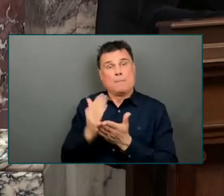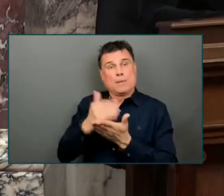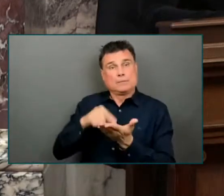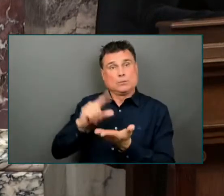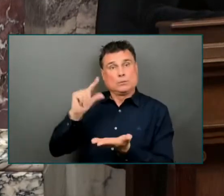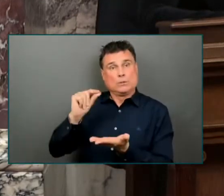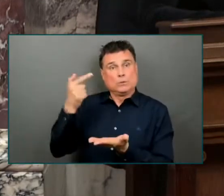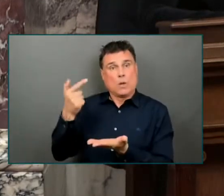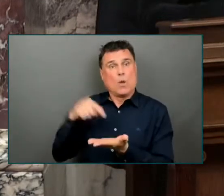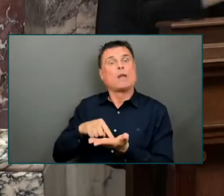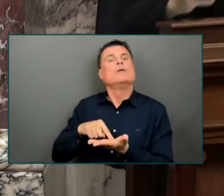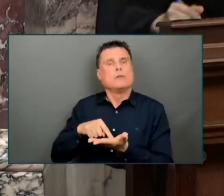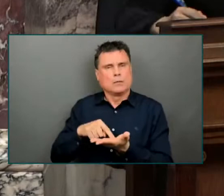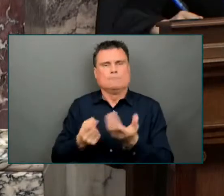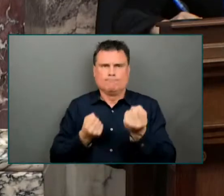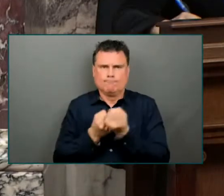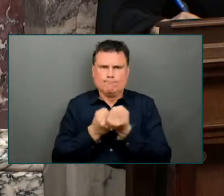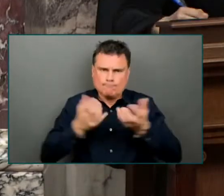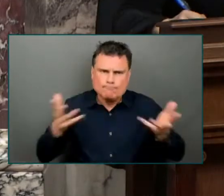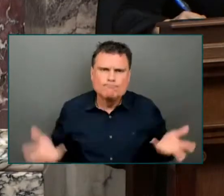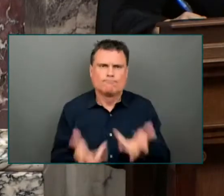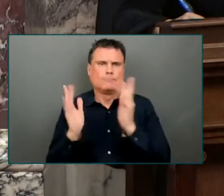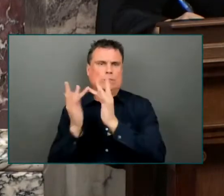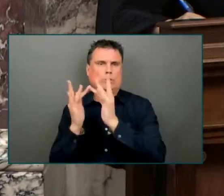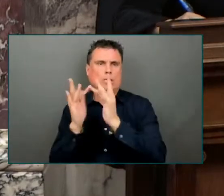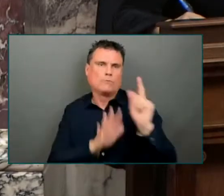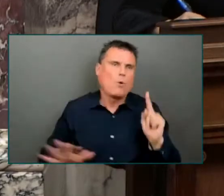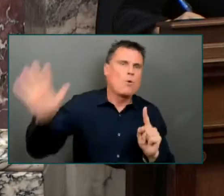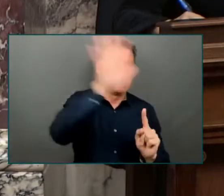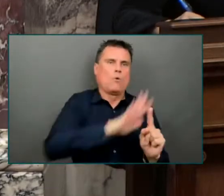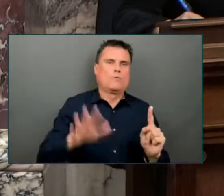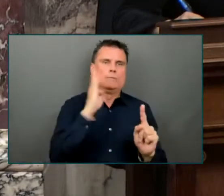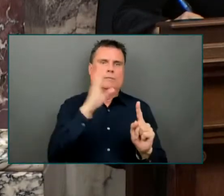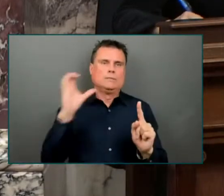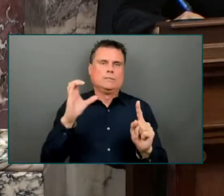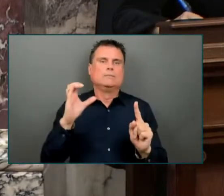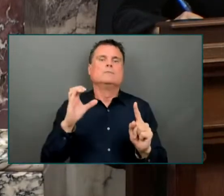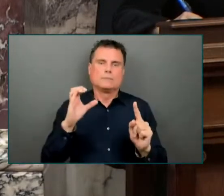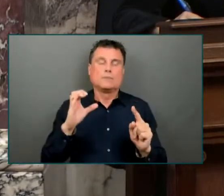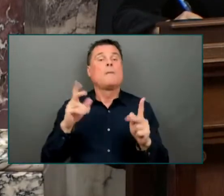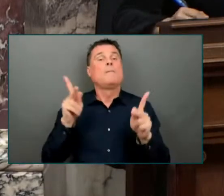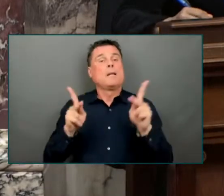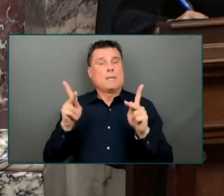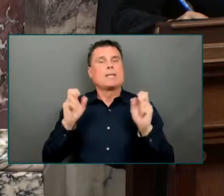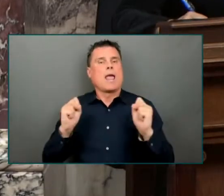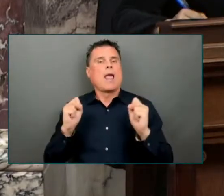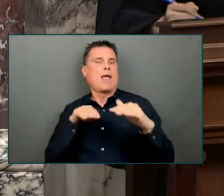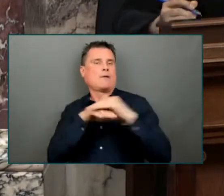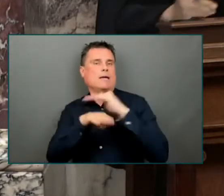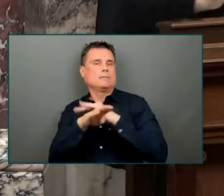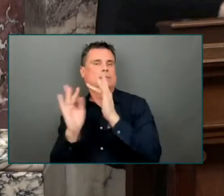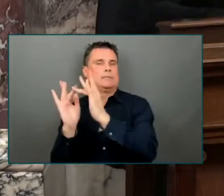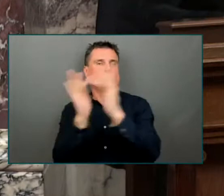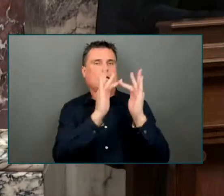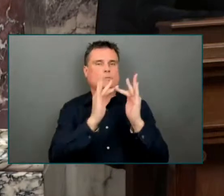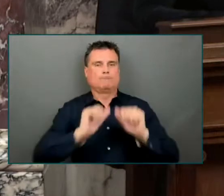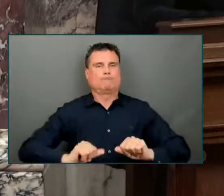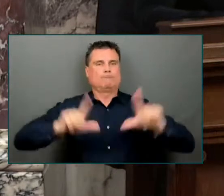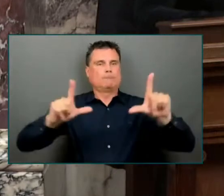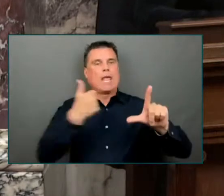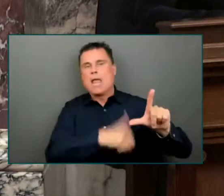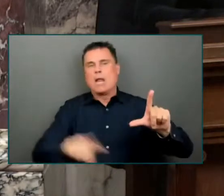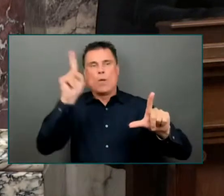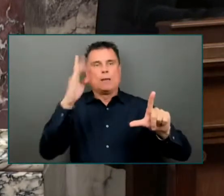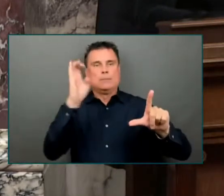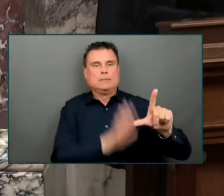Expanding access to the digital economy will set up more people, more communities, and more local businesses to succeed